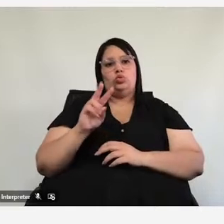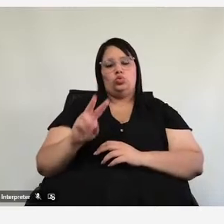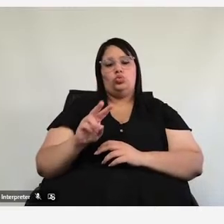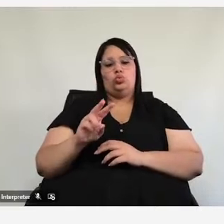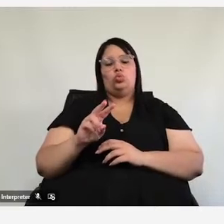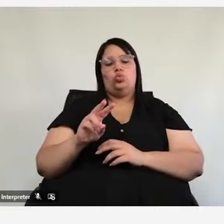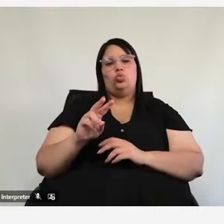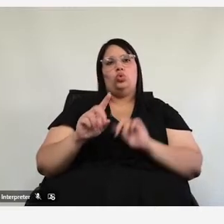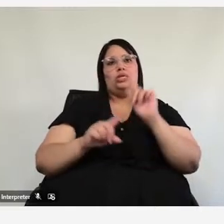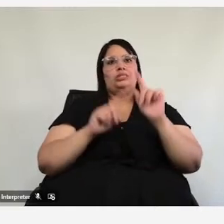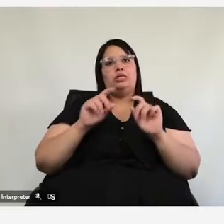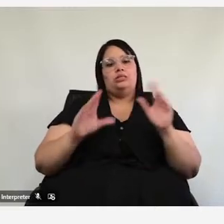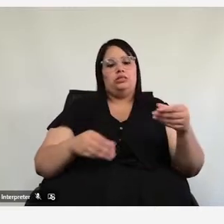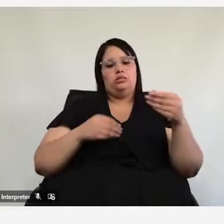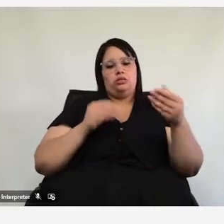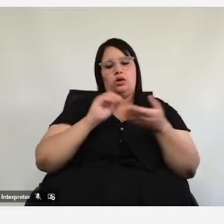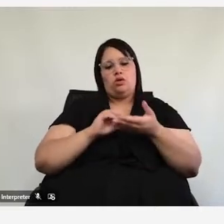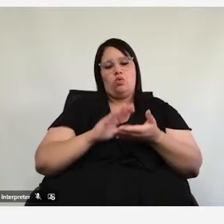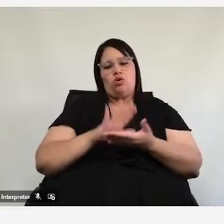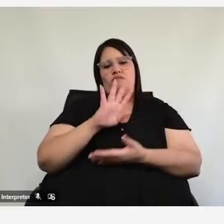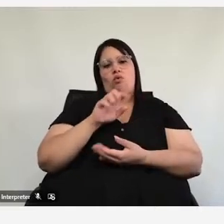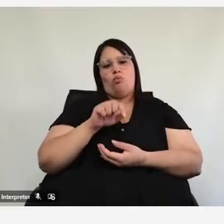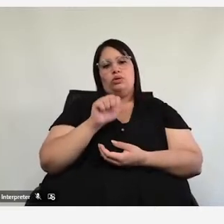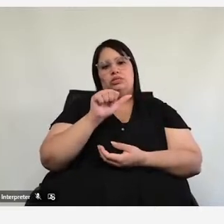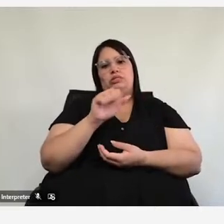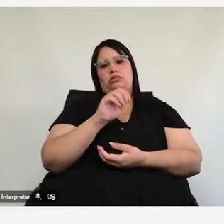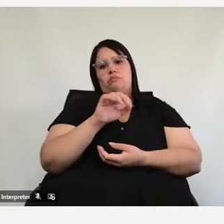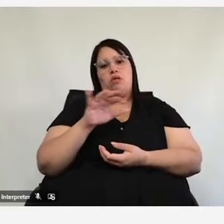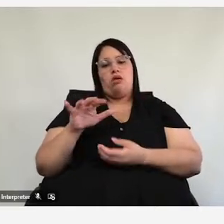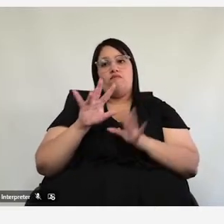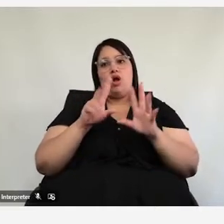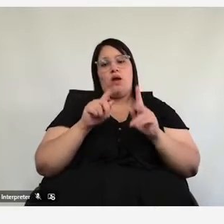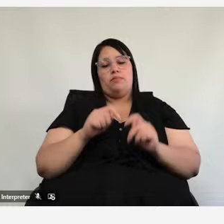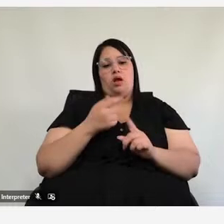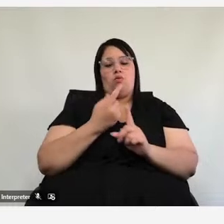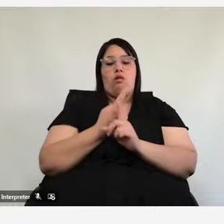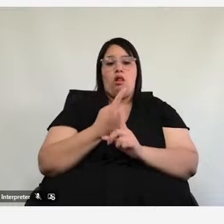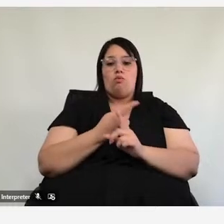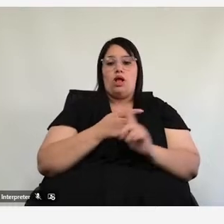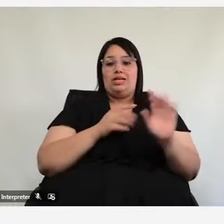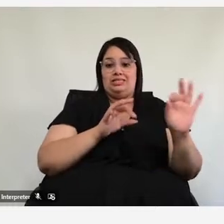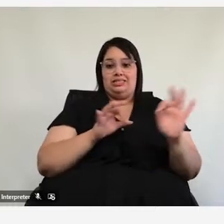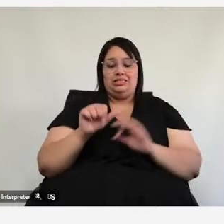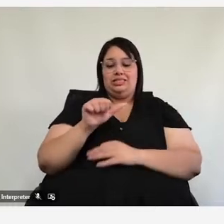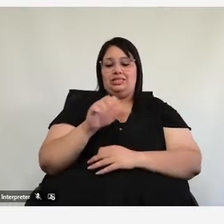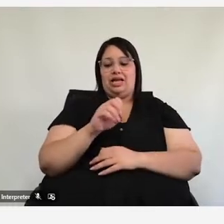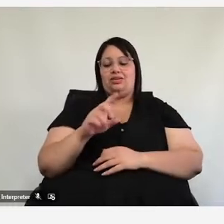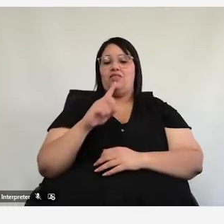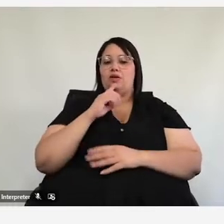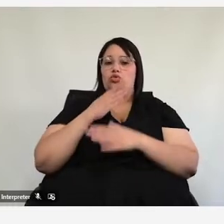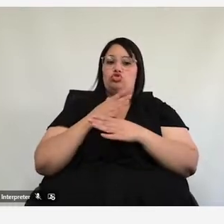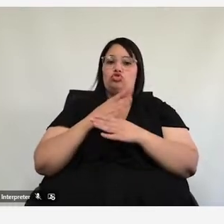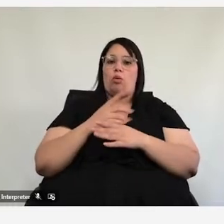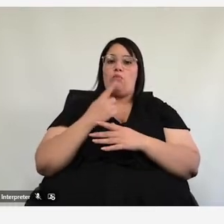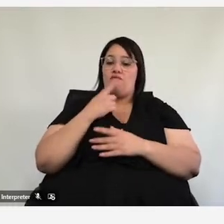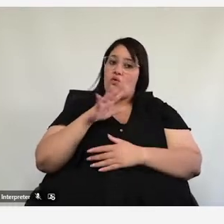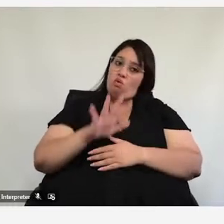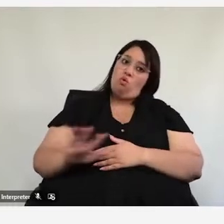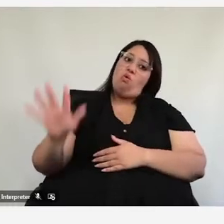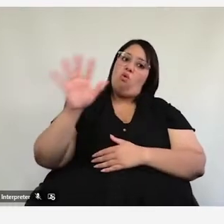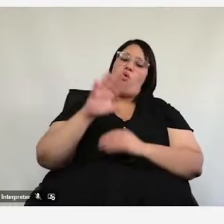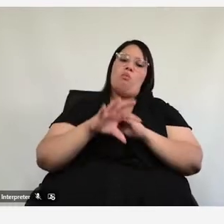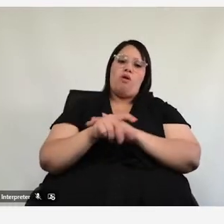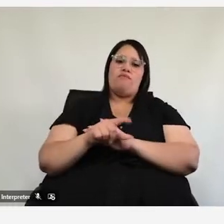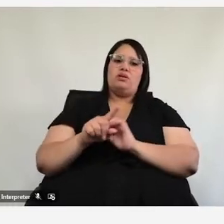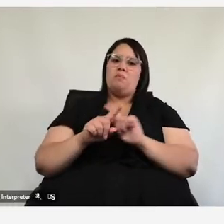recorded 4.6 million people for Cape Town alone. And this 600,000 jobs is for the entire province.